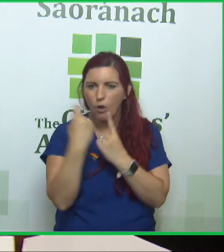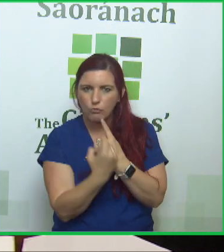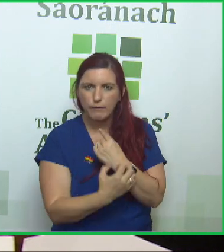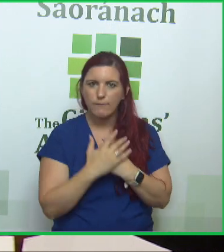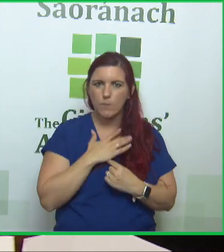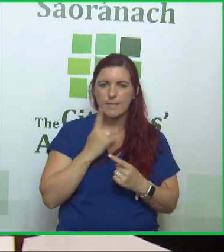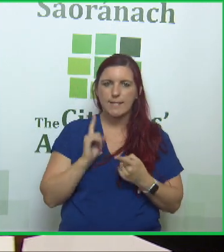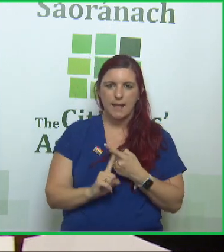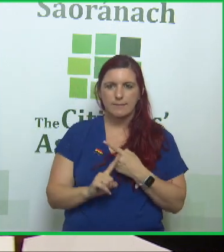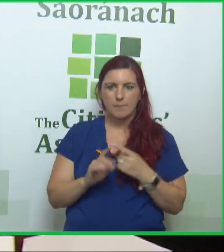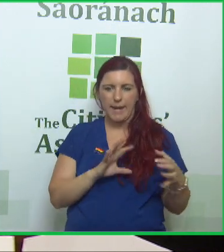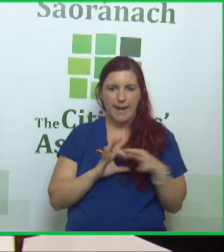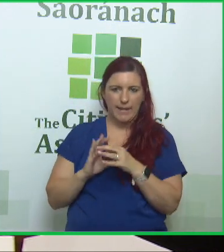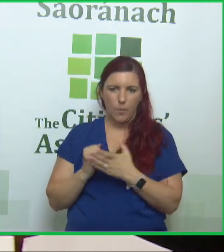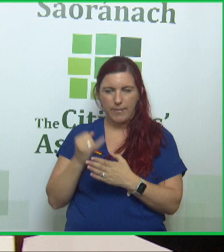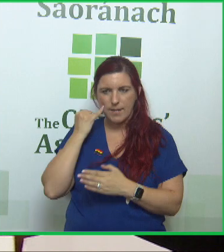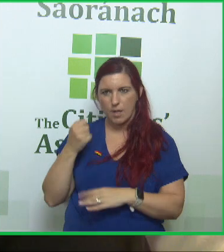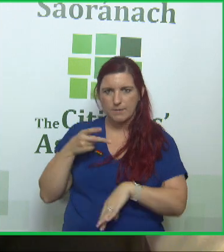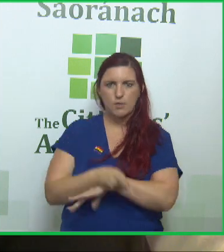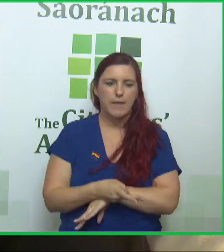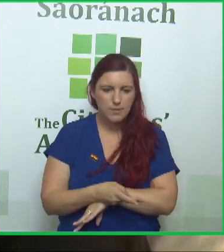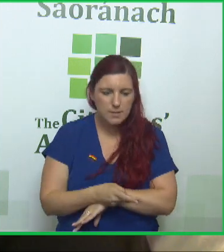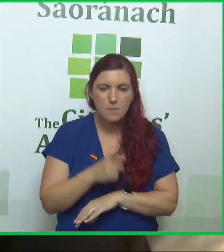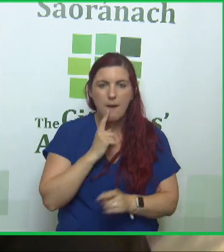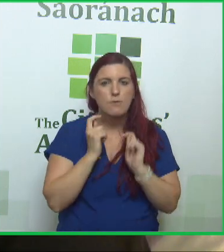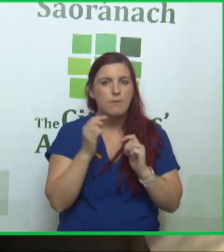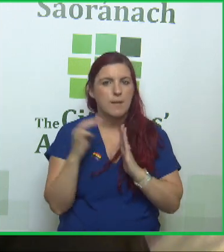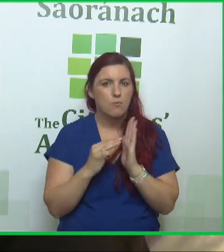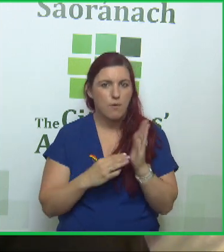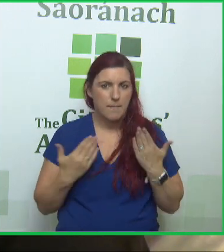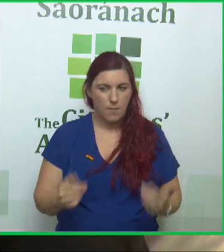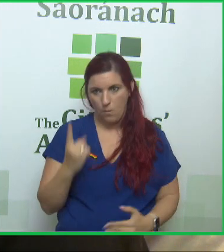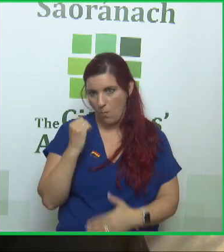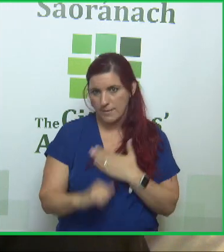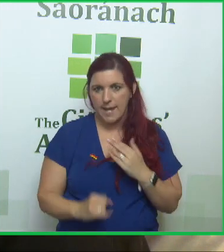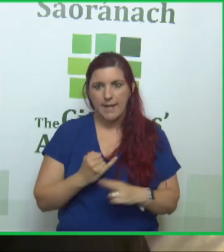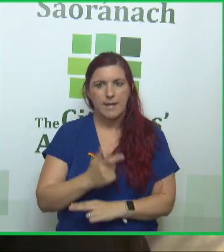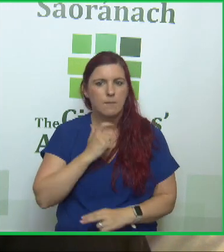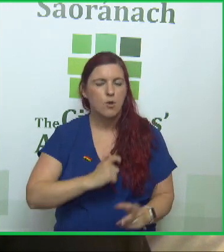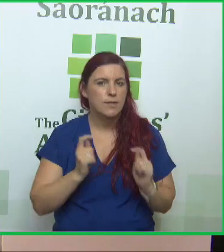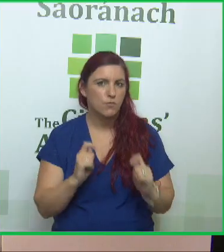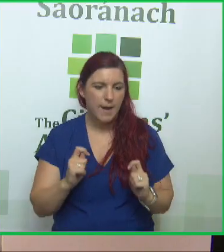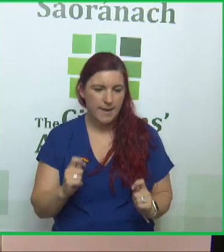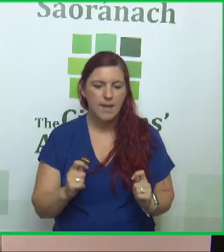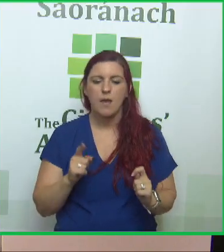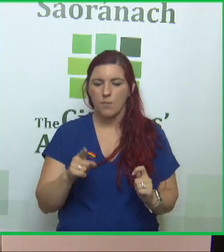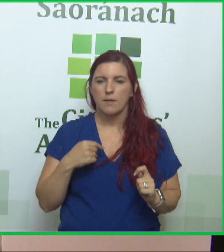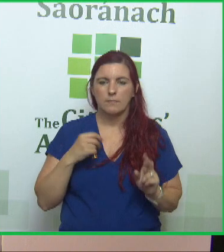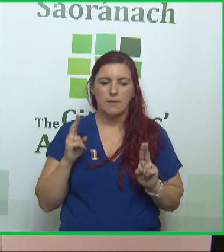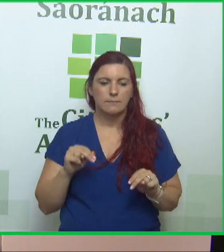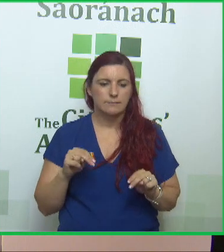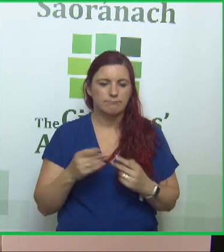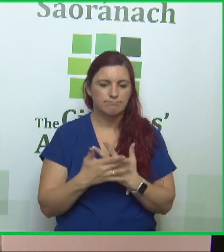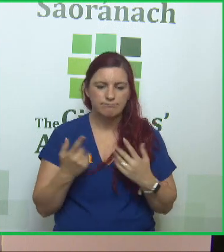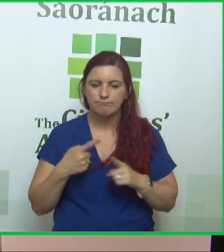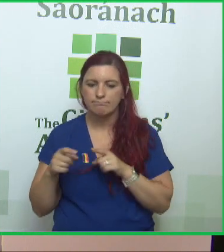reduction interventions that we can go out and deliver. So our training programme now is a one-day in-person training, and we've many different people